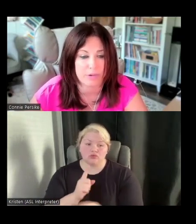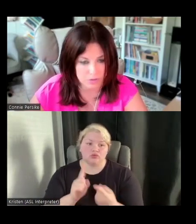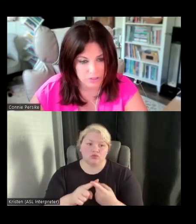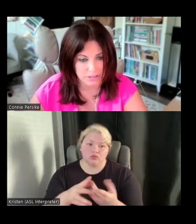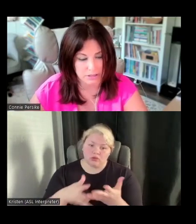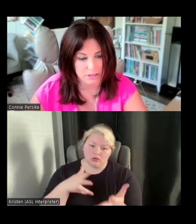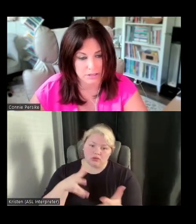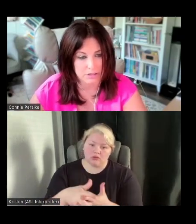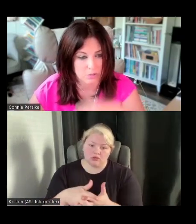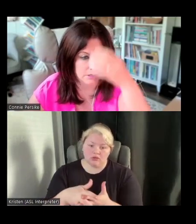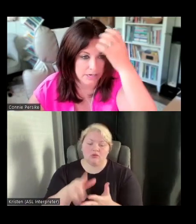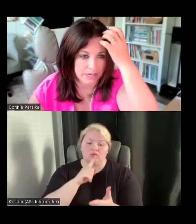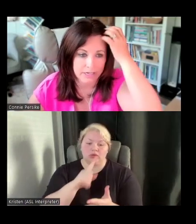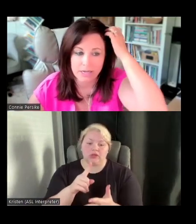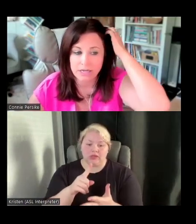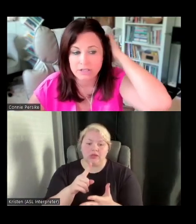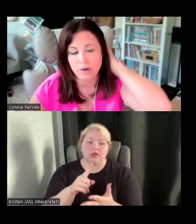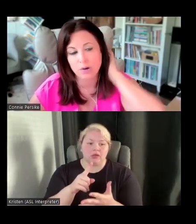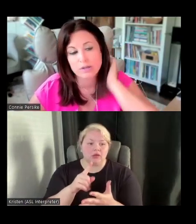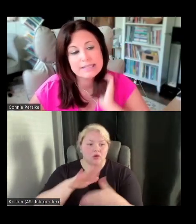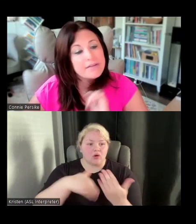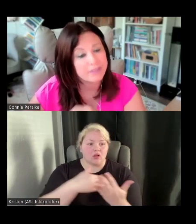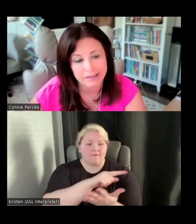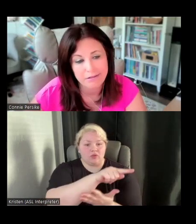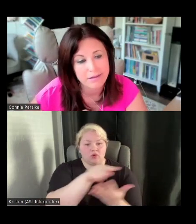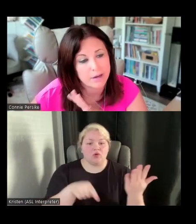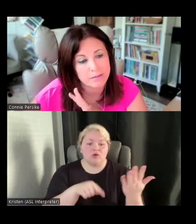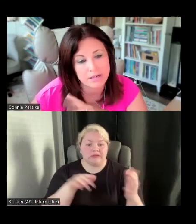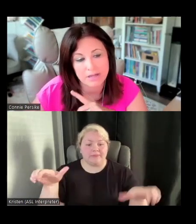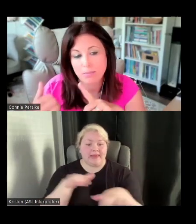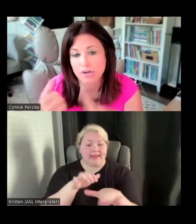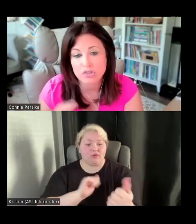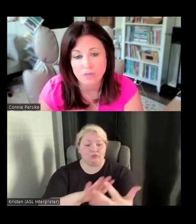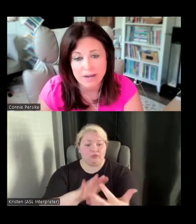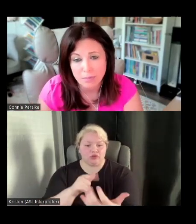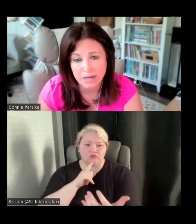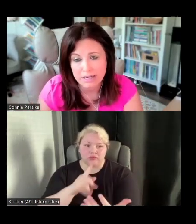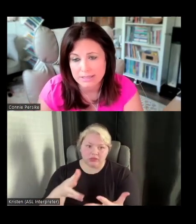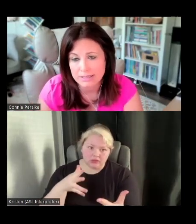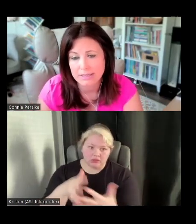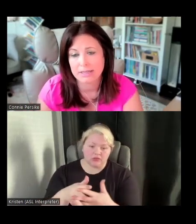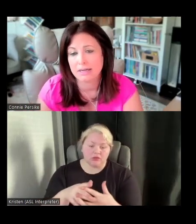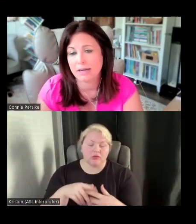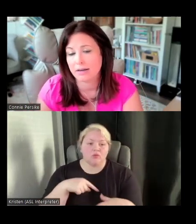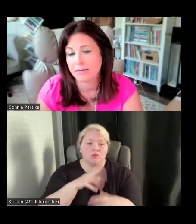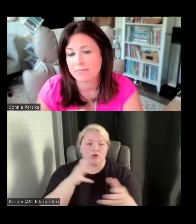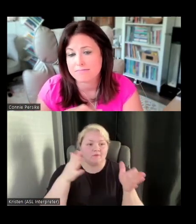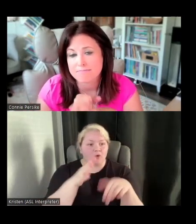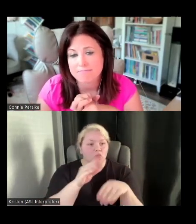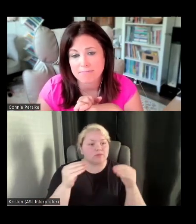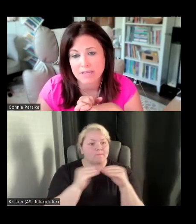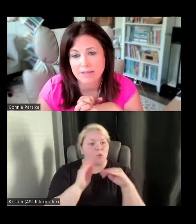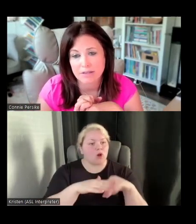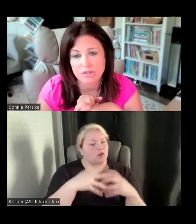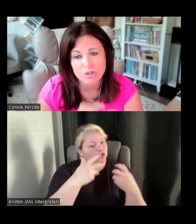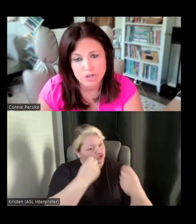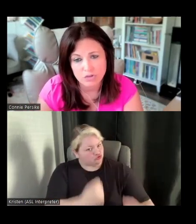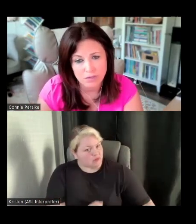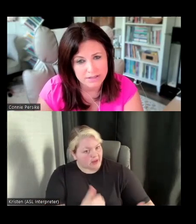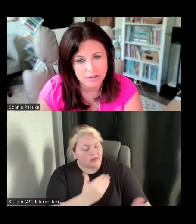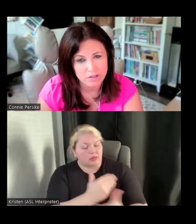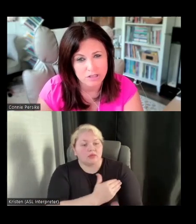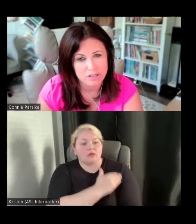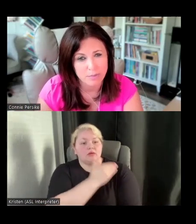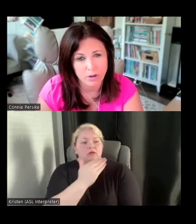behavioral approaches into the toolkit. So definitely we want to be more strength-based. There's so